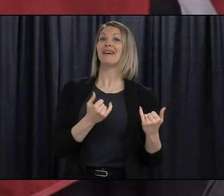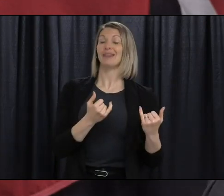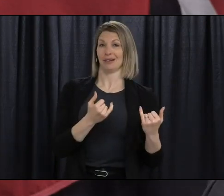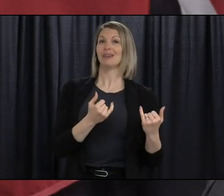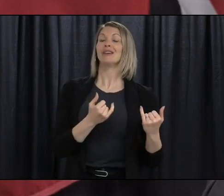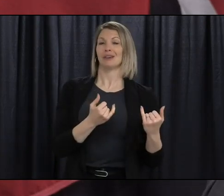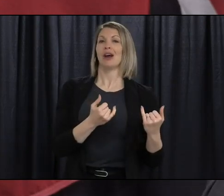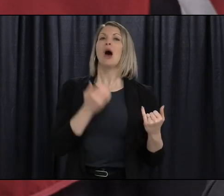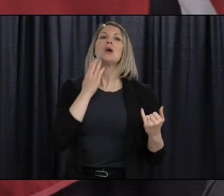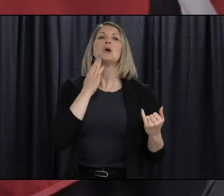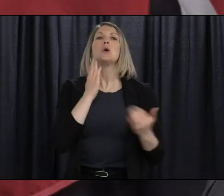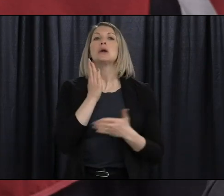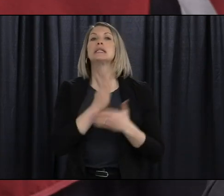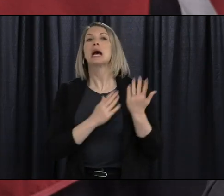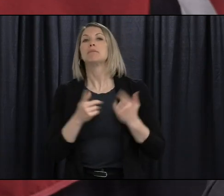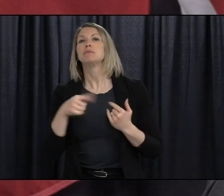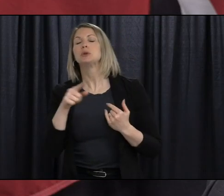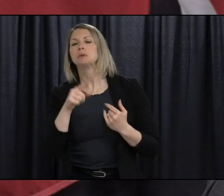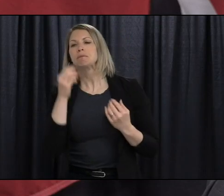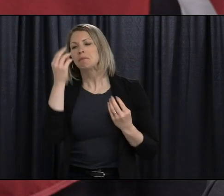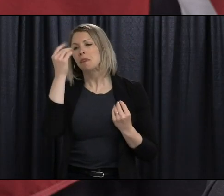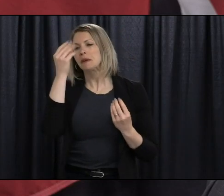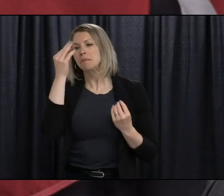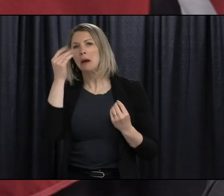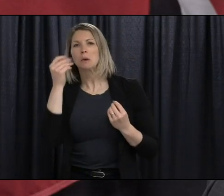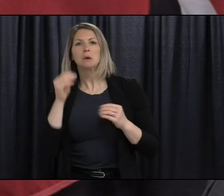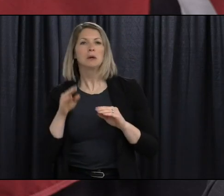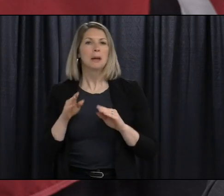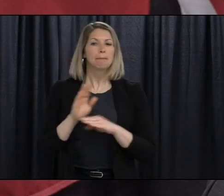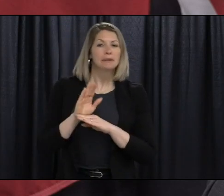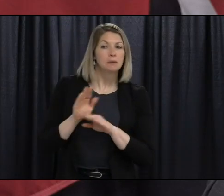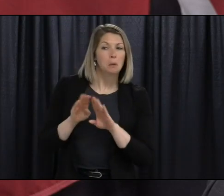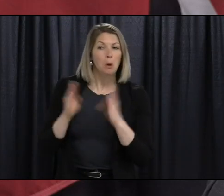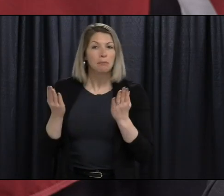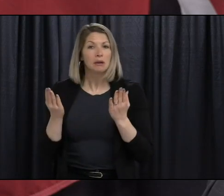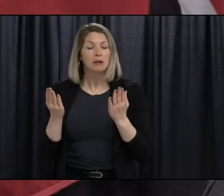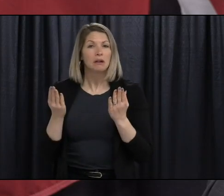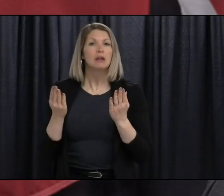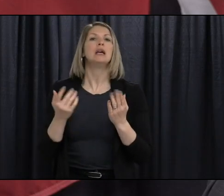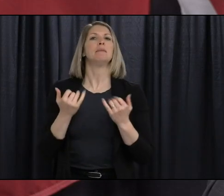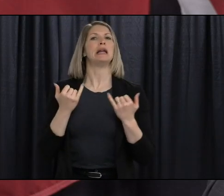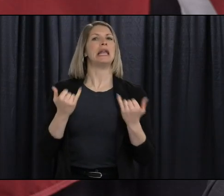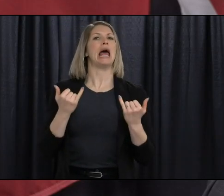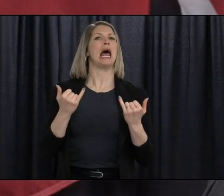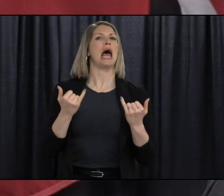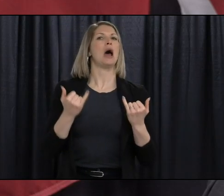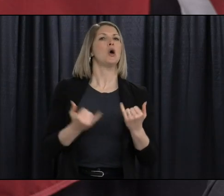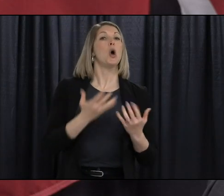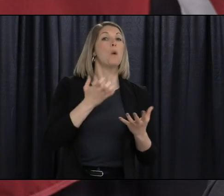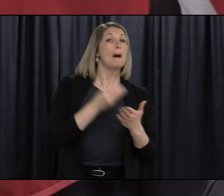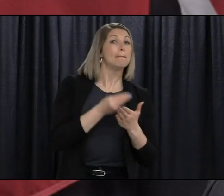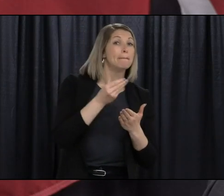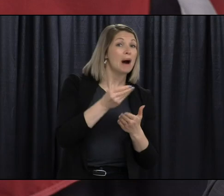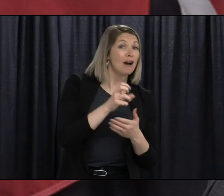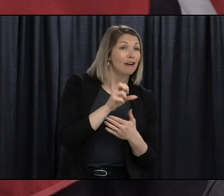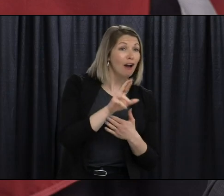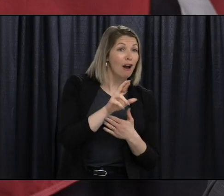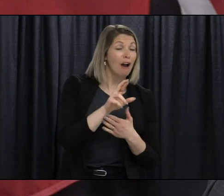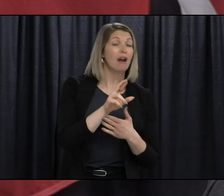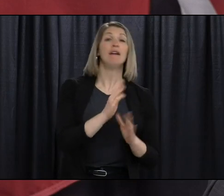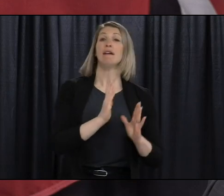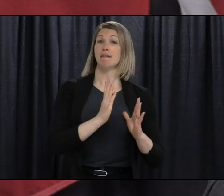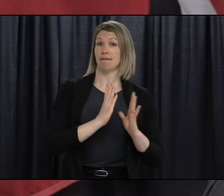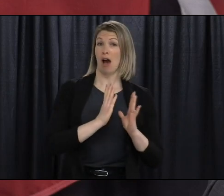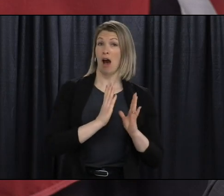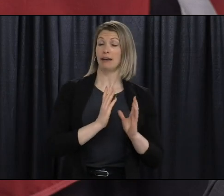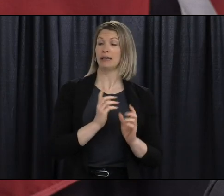Fitzgerald announced, some new guidelines for car dealerships. So please make sure that you use all the safety precautions if you plan to